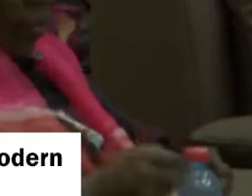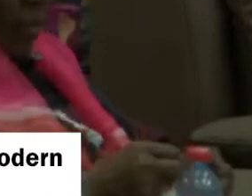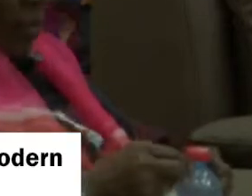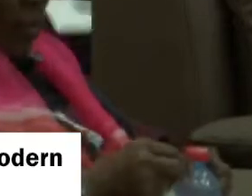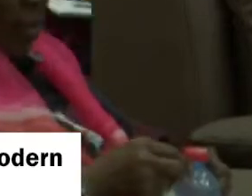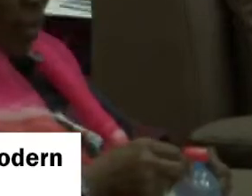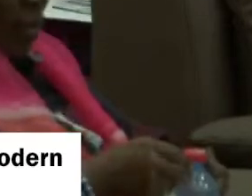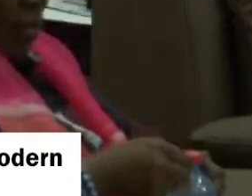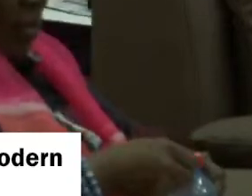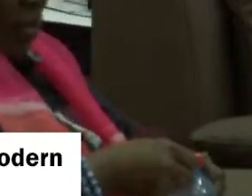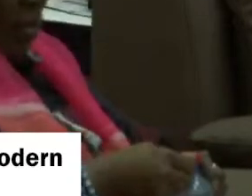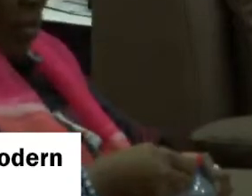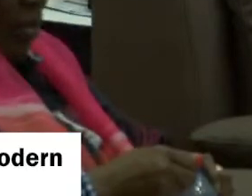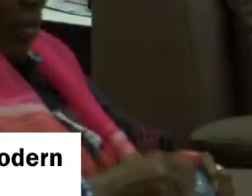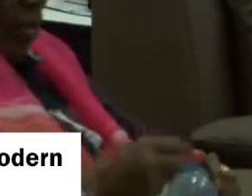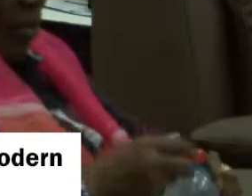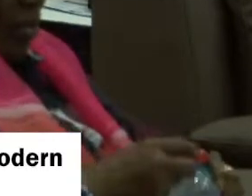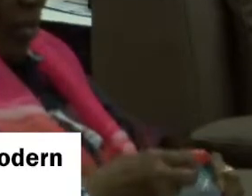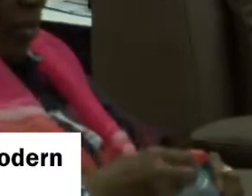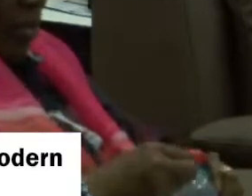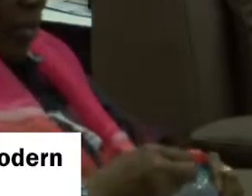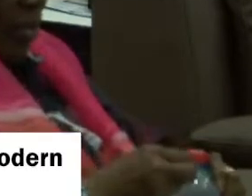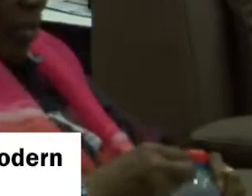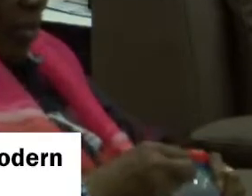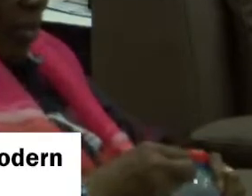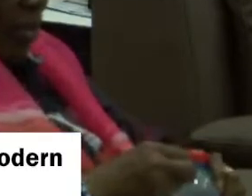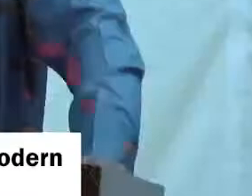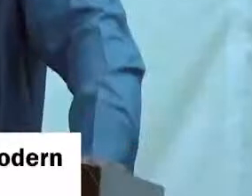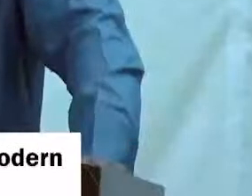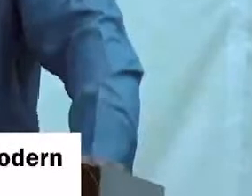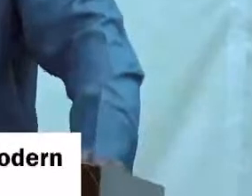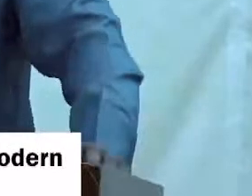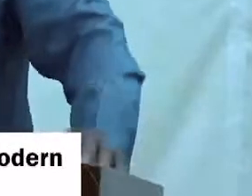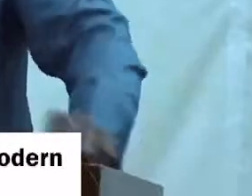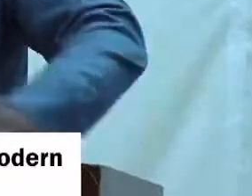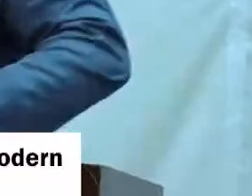distinguished Ghanaians and non-Ghanaians